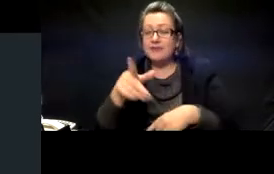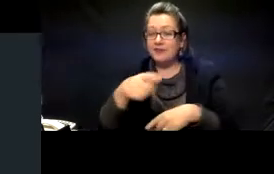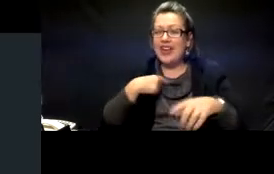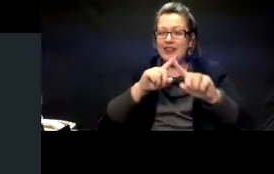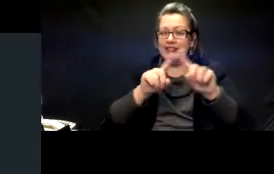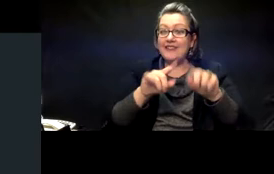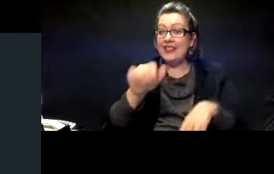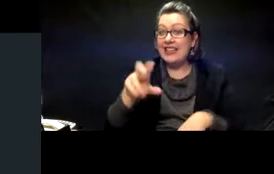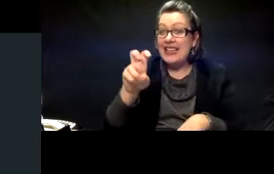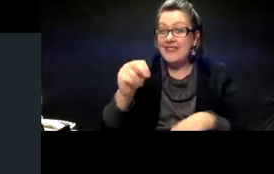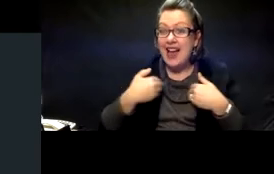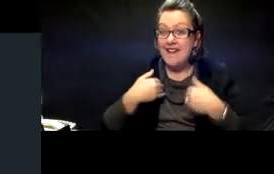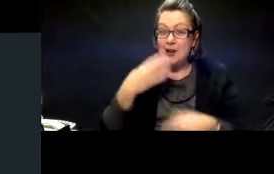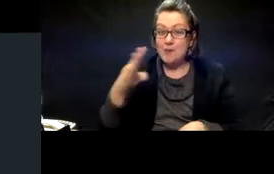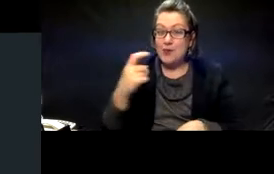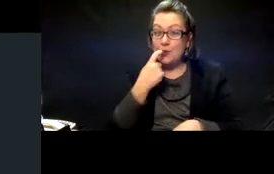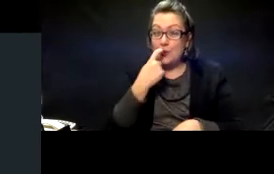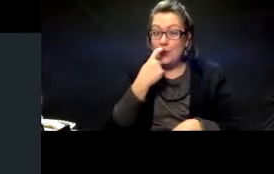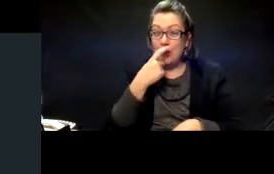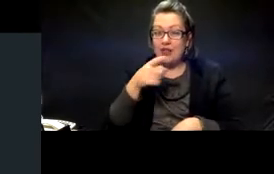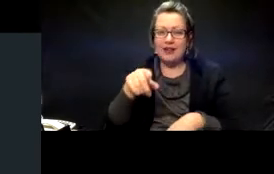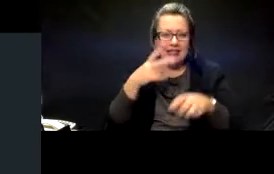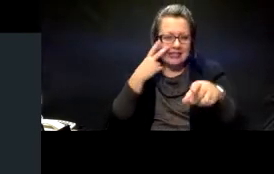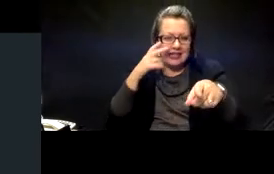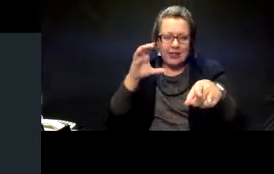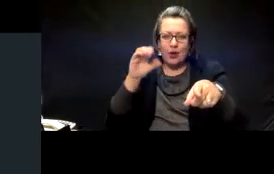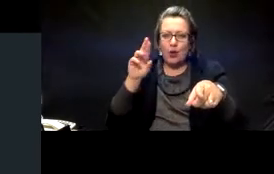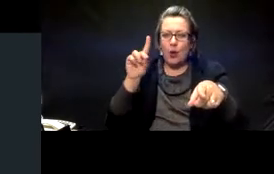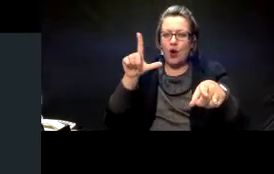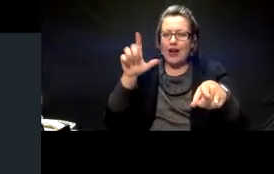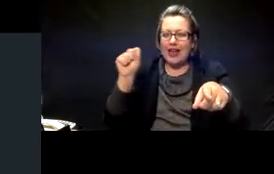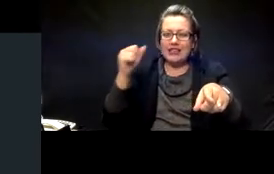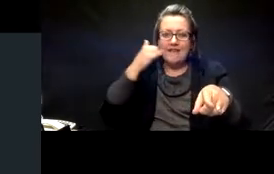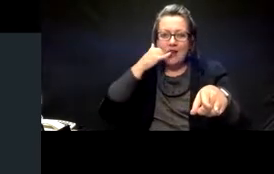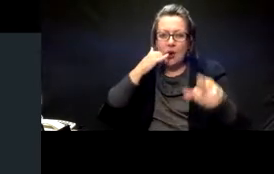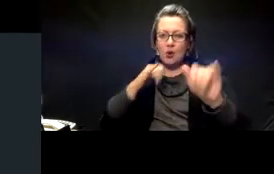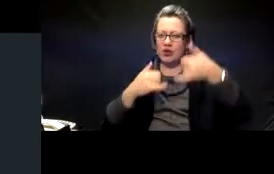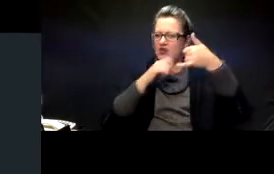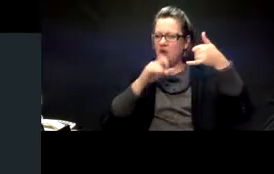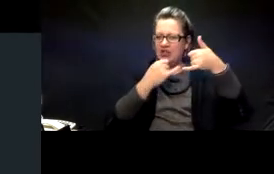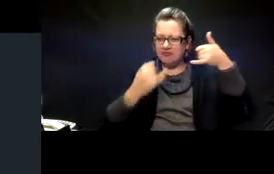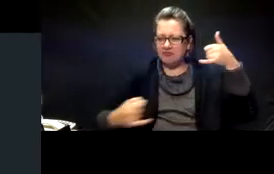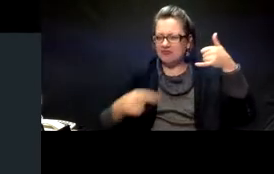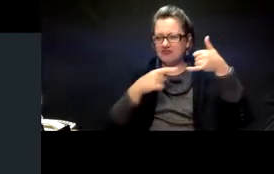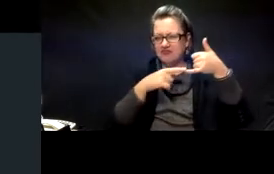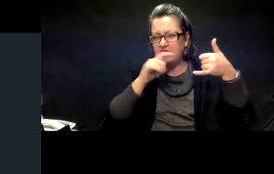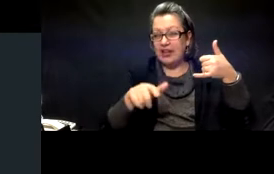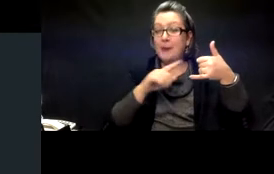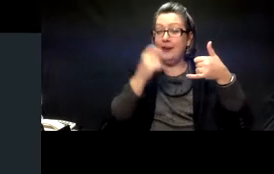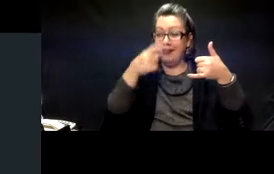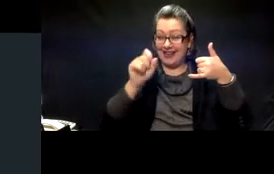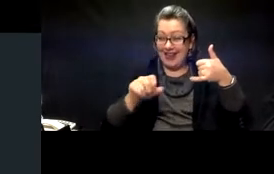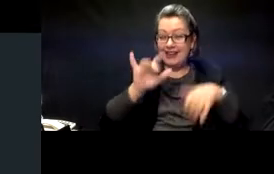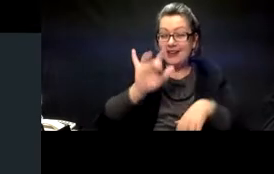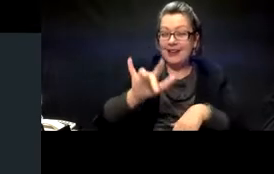what else? They even have Bluetooth features. You can see the cordless phone where you don't